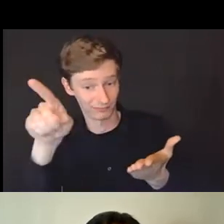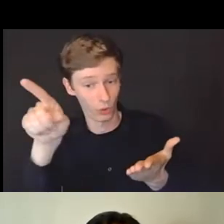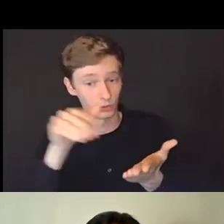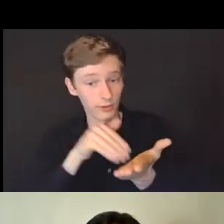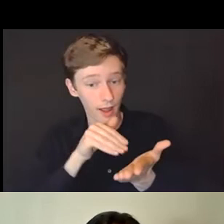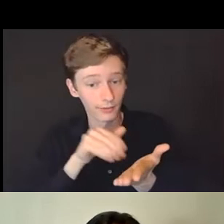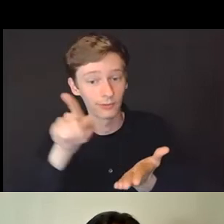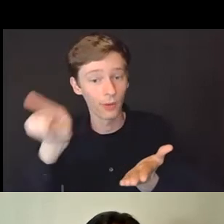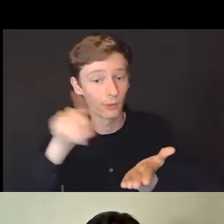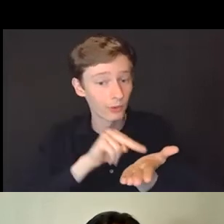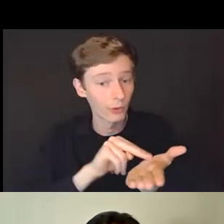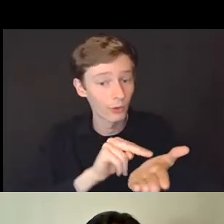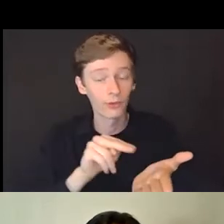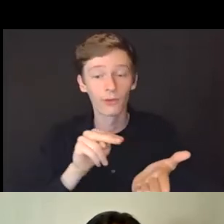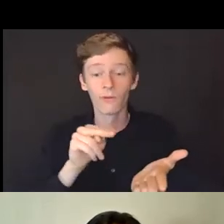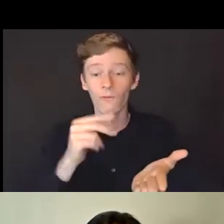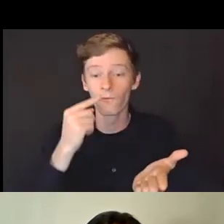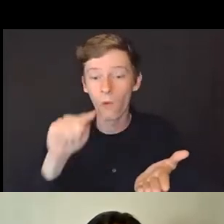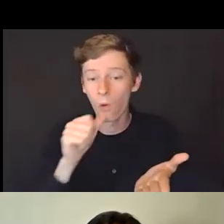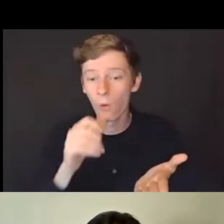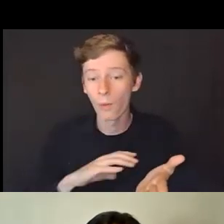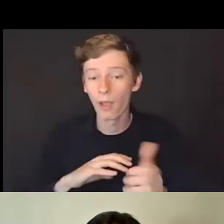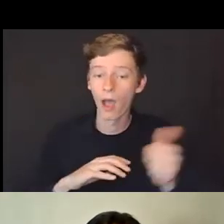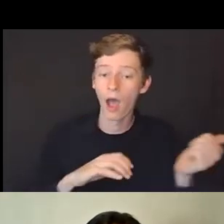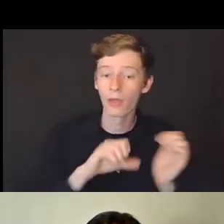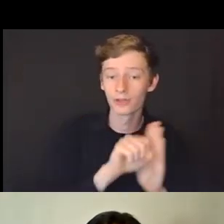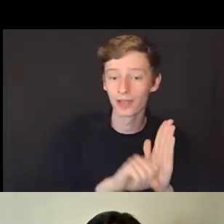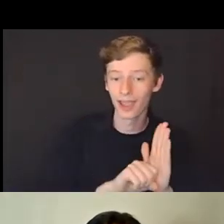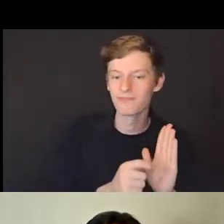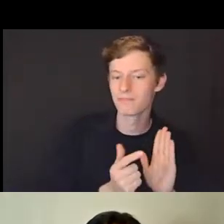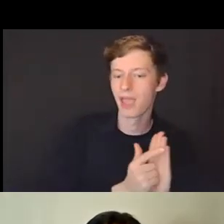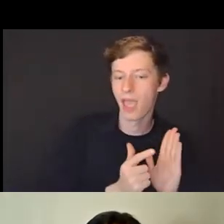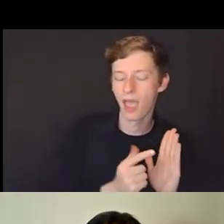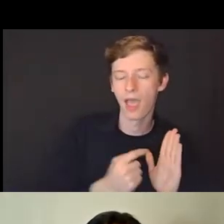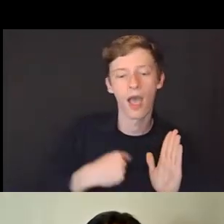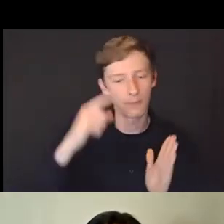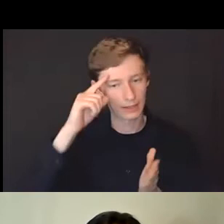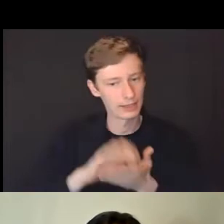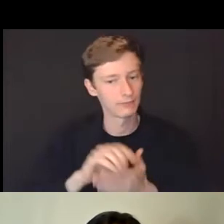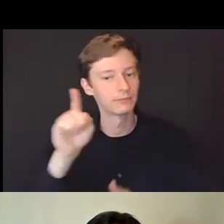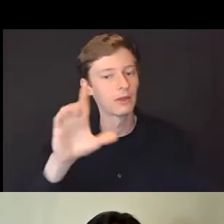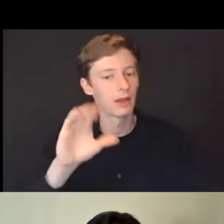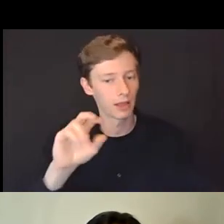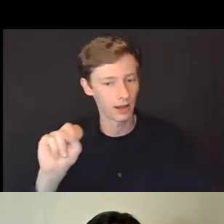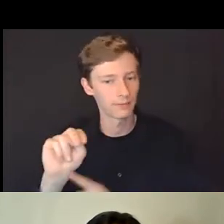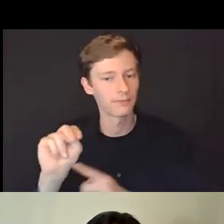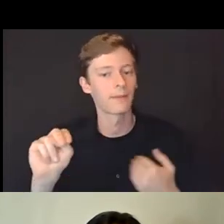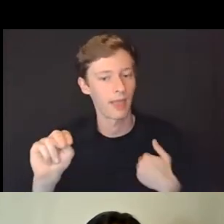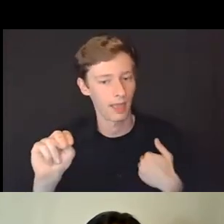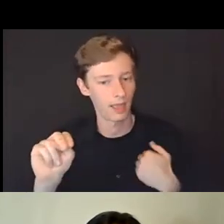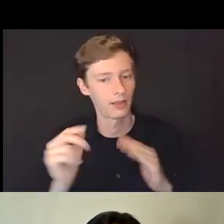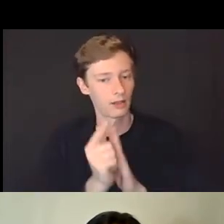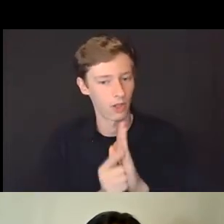For a woman who is coming from a state that had prohibited it. I believe Connecticut has a law on the books that would protect those